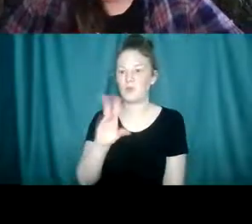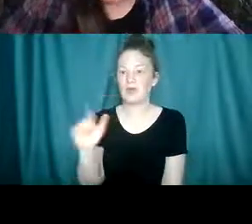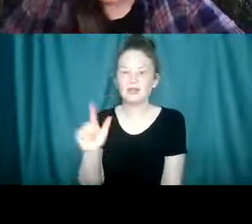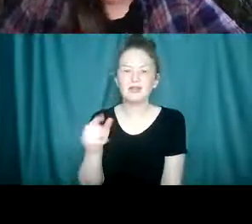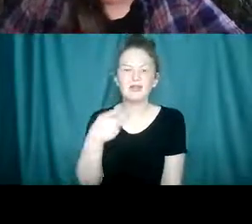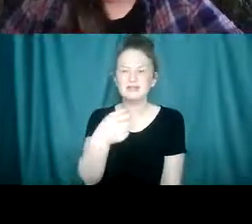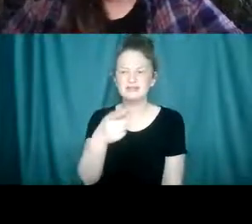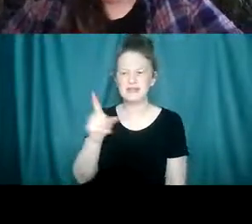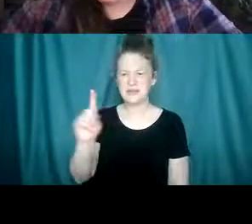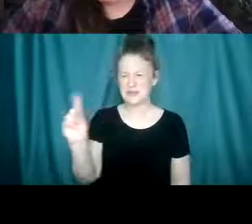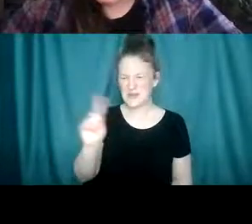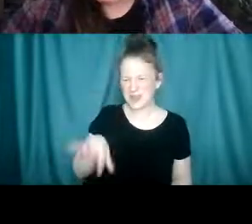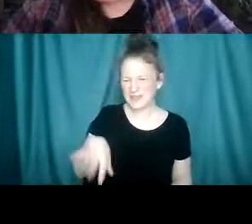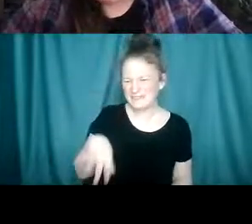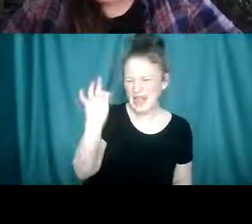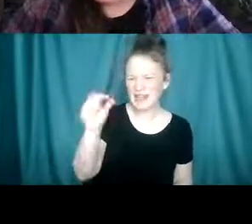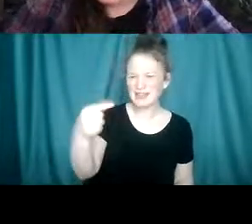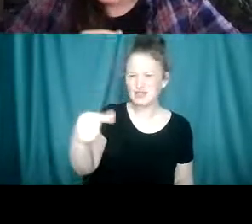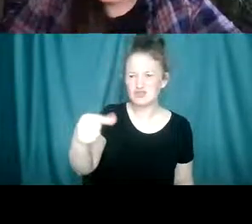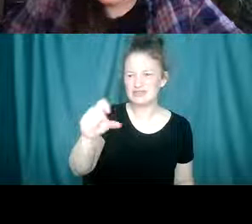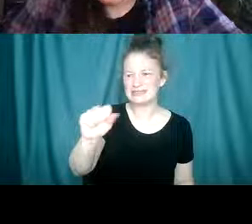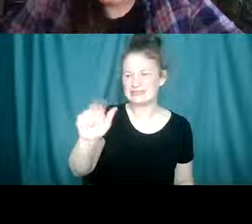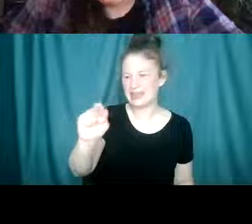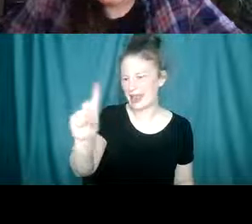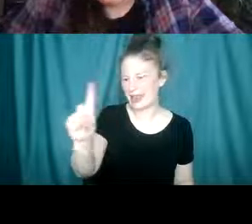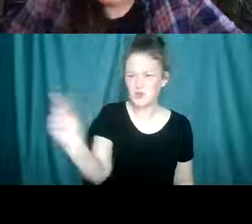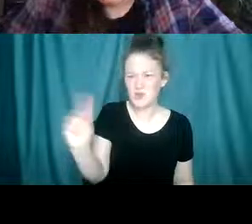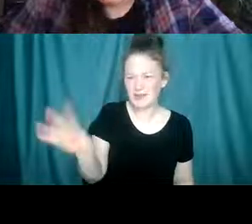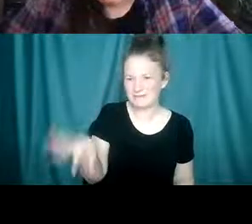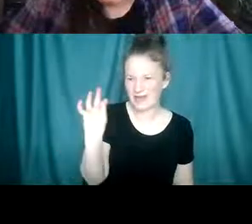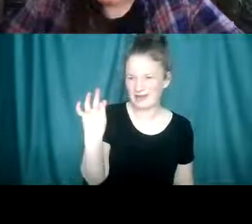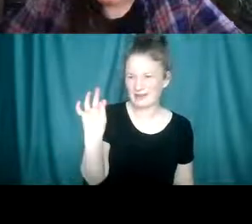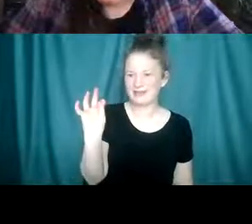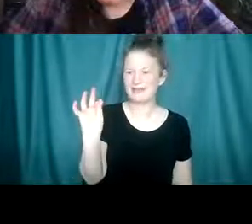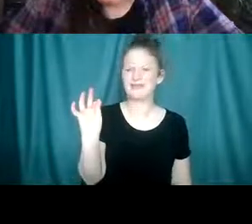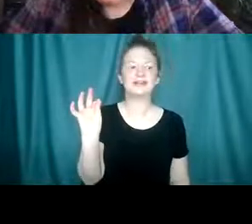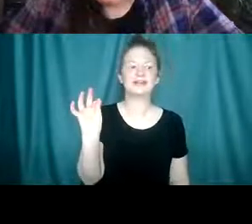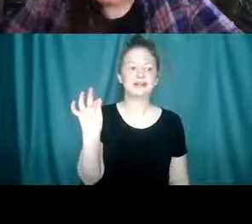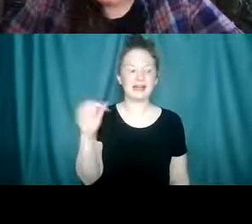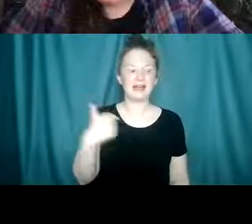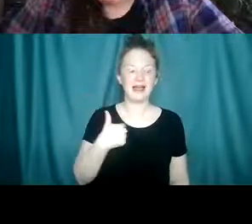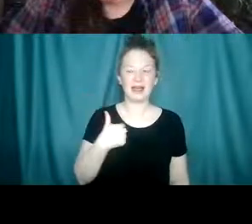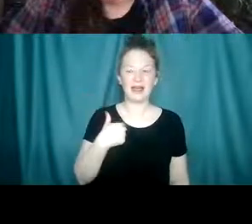find green sand? Like where in the world would you go to find like a green beach, for example? I think,